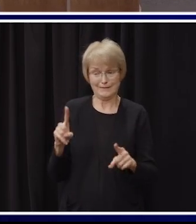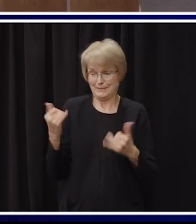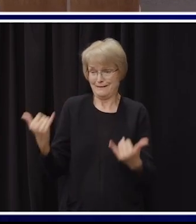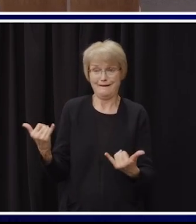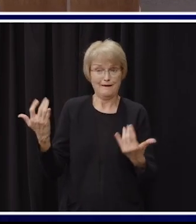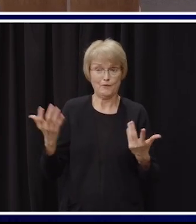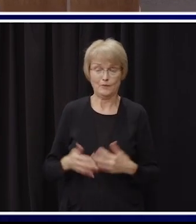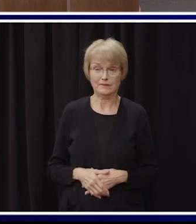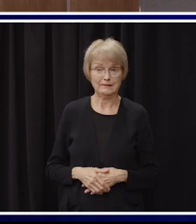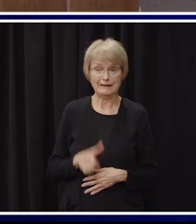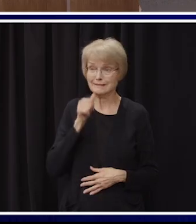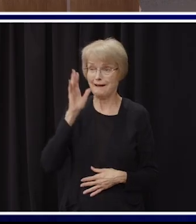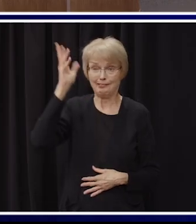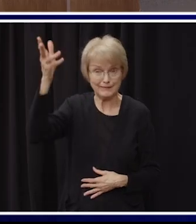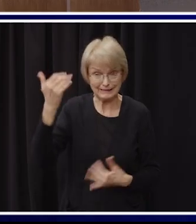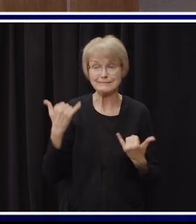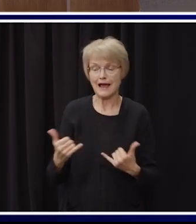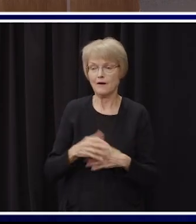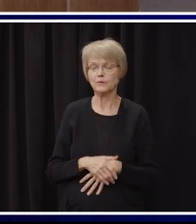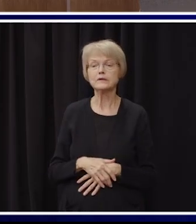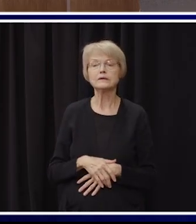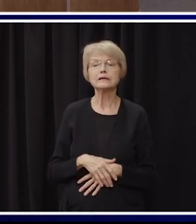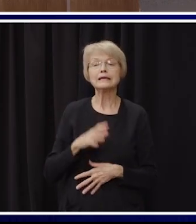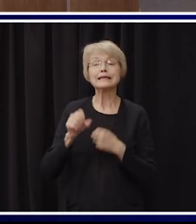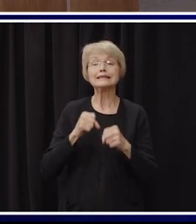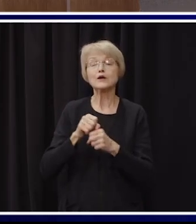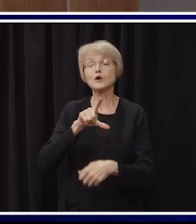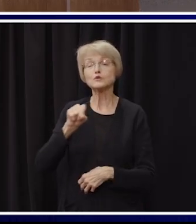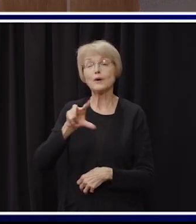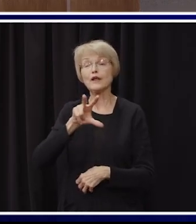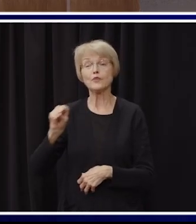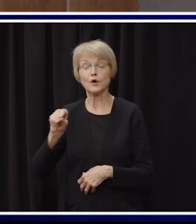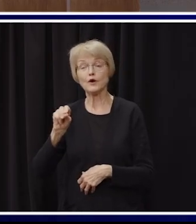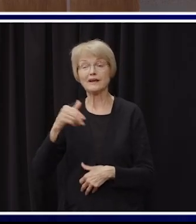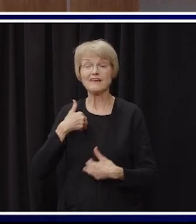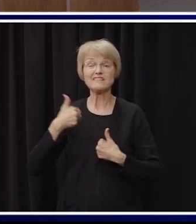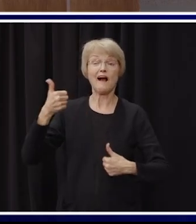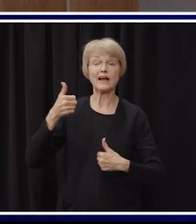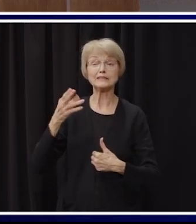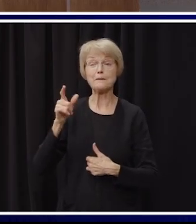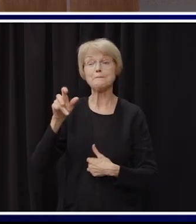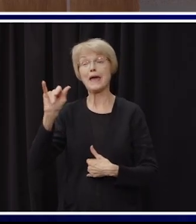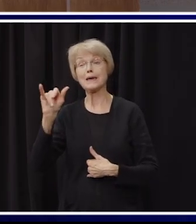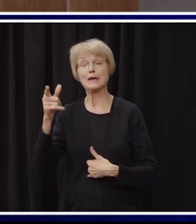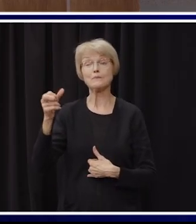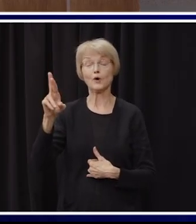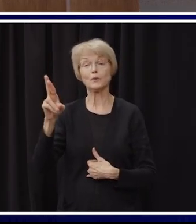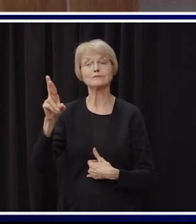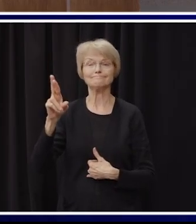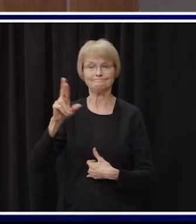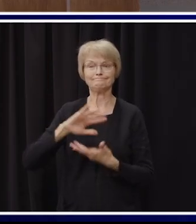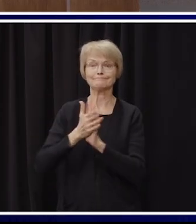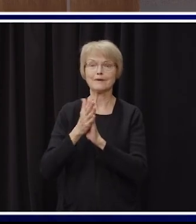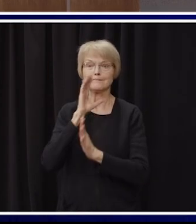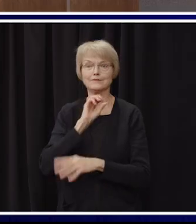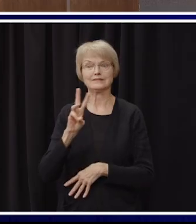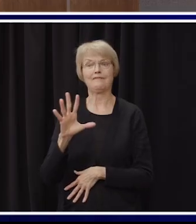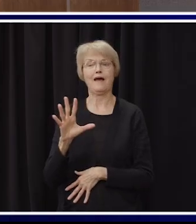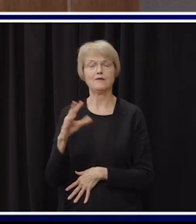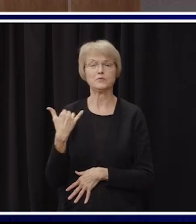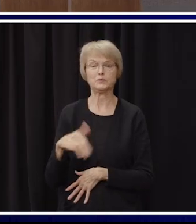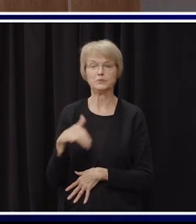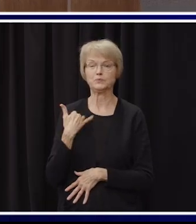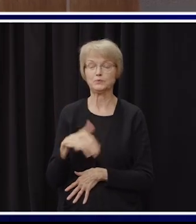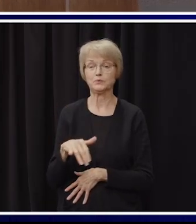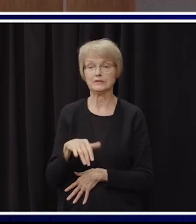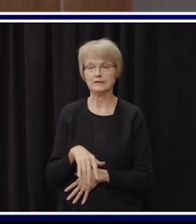now. By 2030, our youngest baby boomer will be 65 years old. 1 in